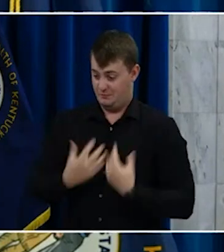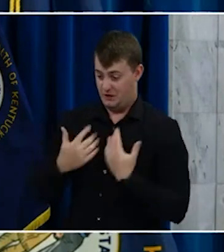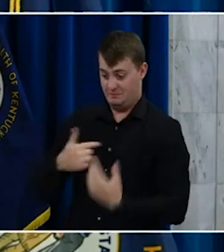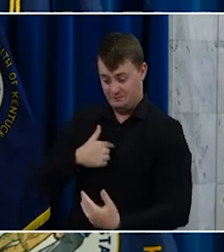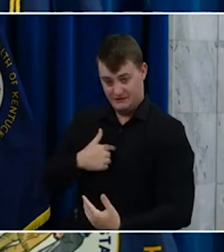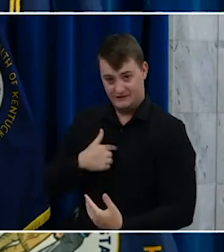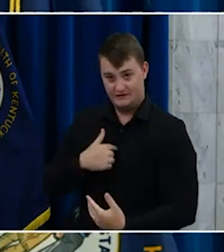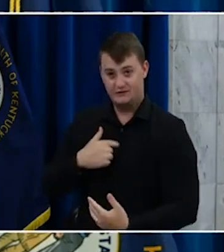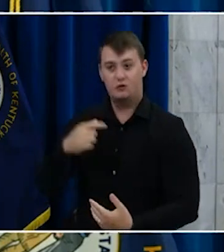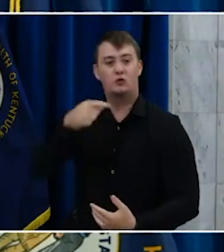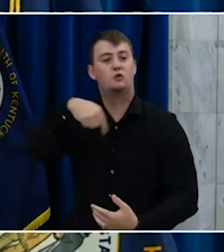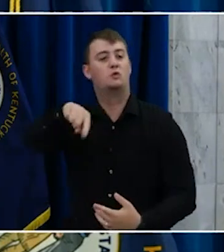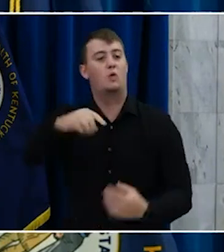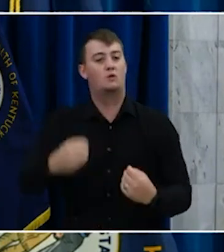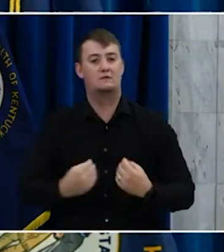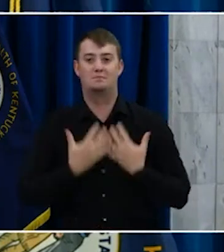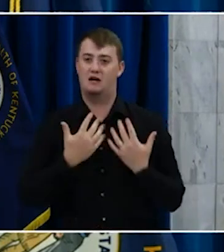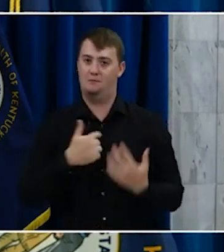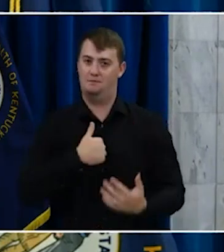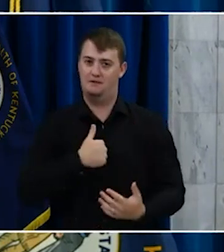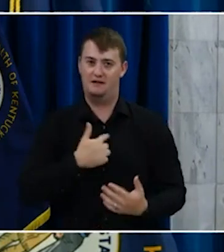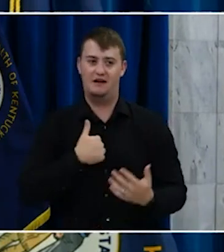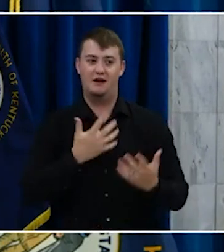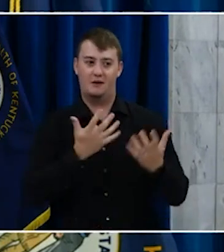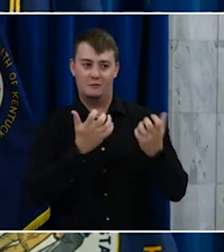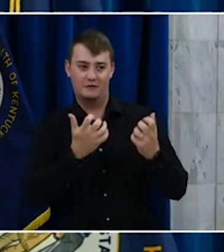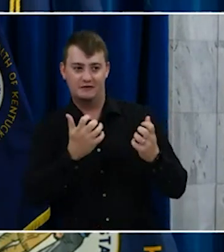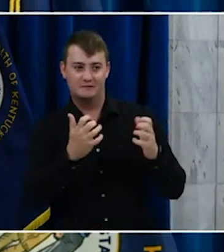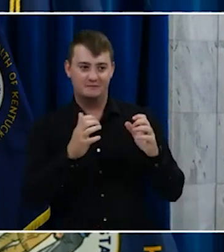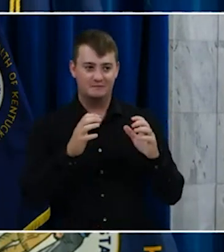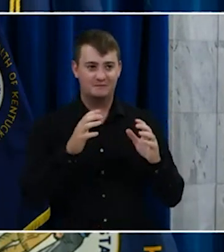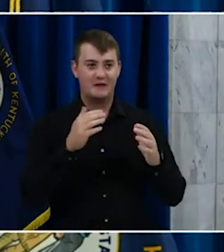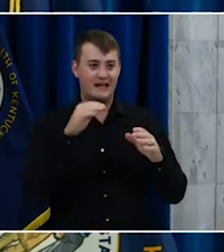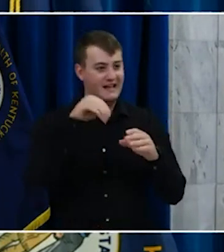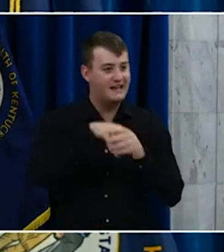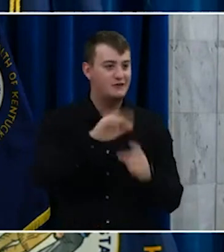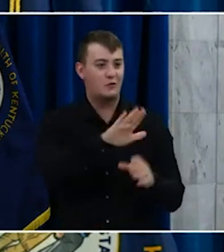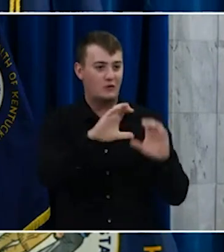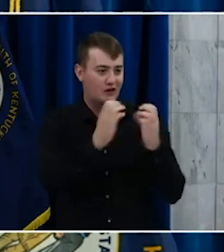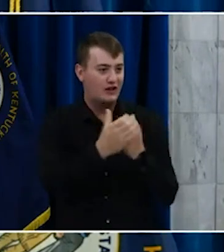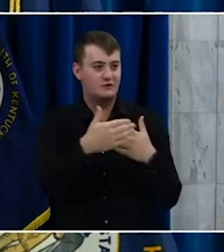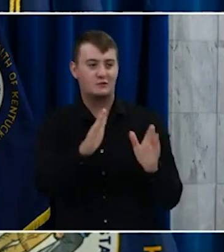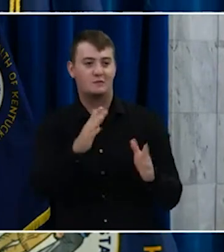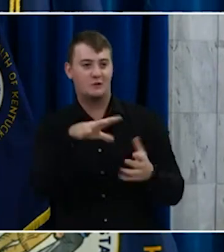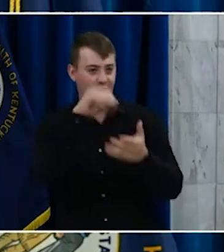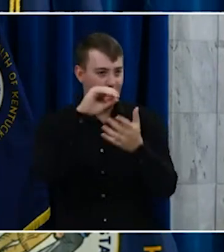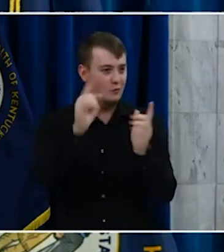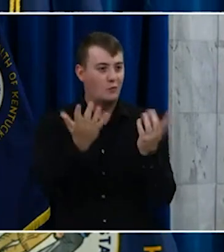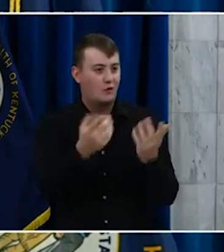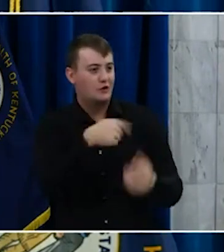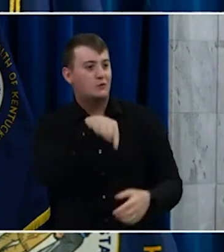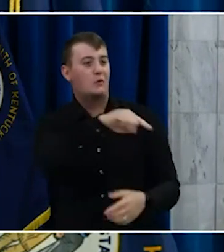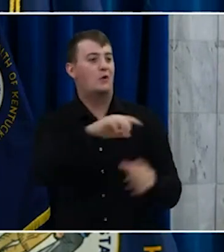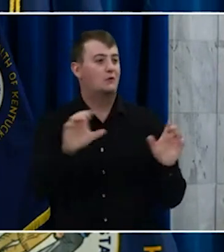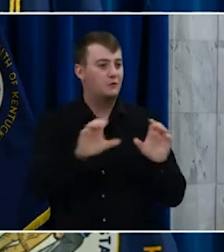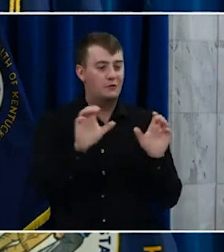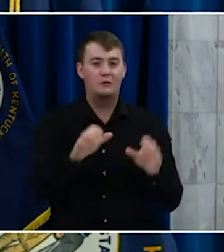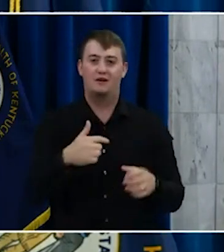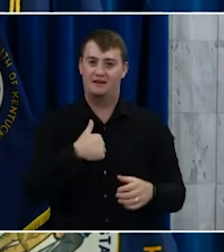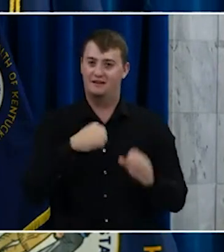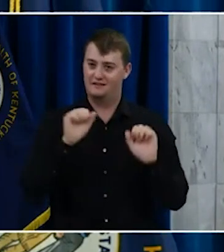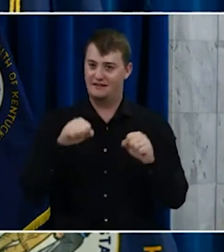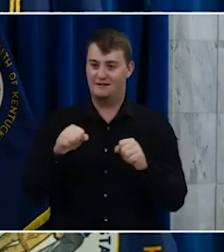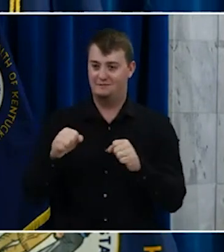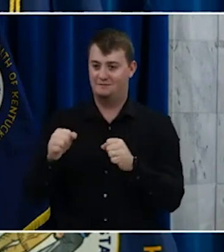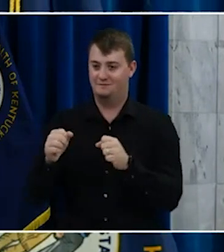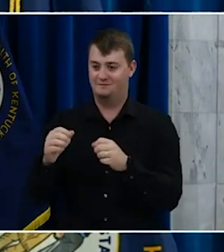you all inspire me. I'd love to pick your ears and be in your classrooms and see what kind of stuff you got going on, and I could take it to mine as well.